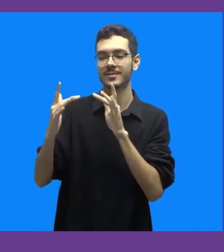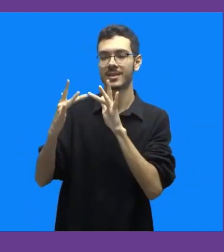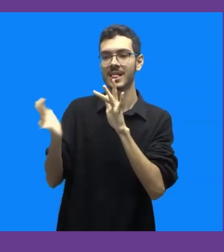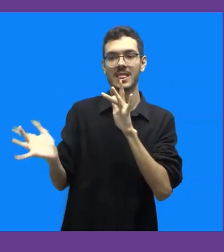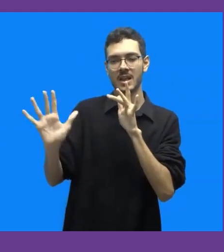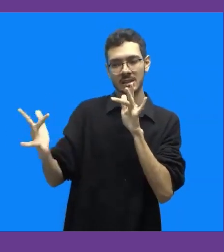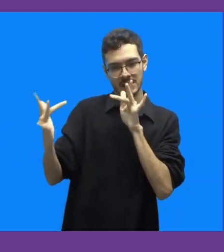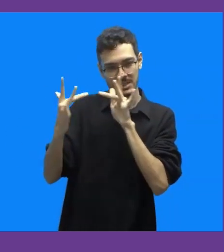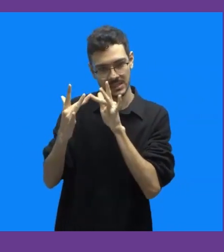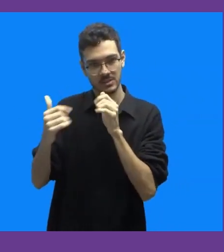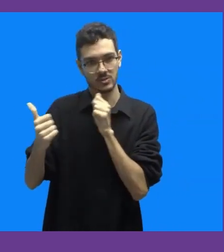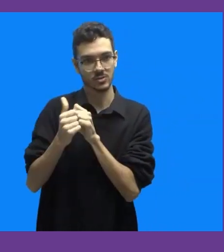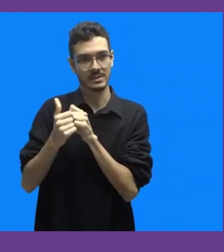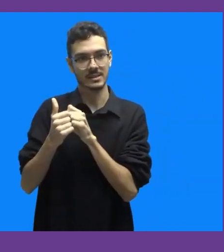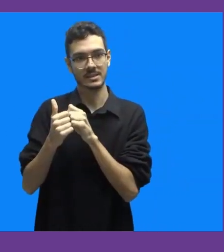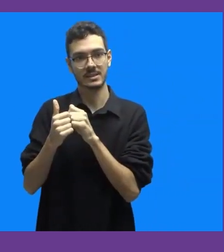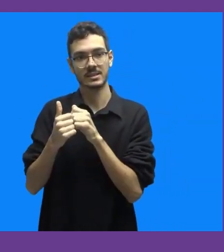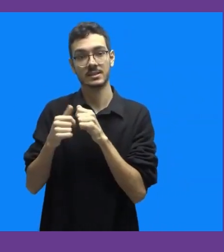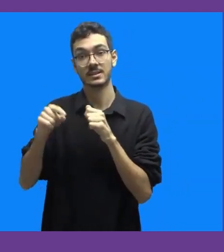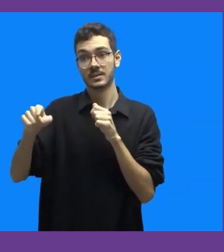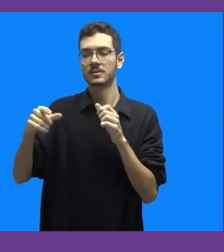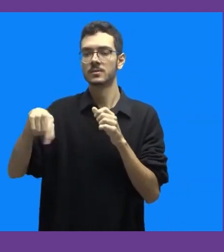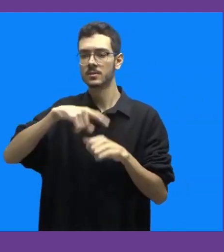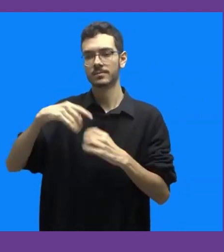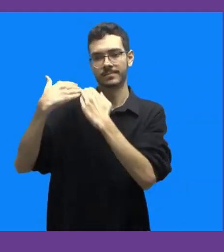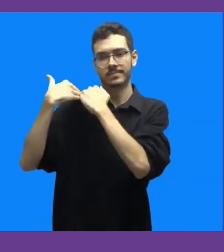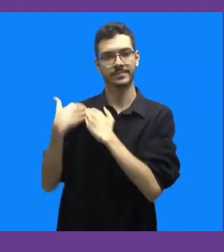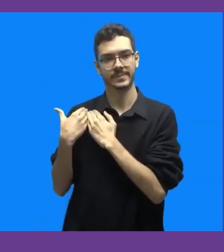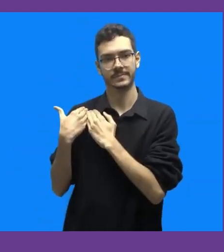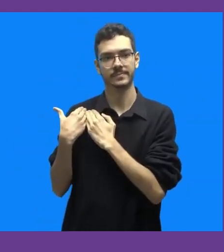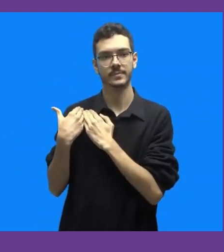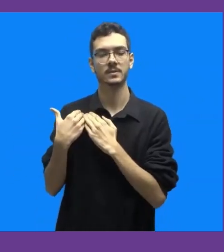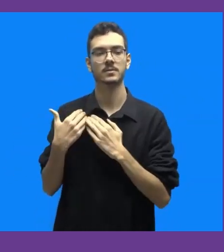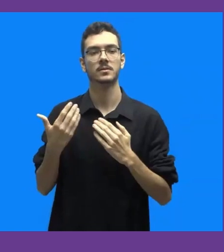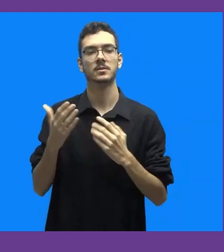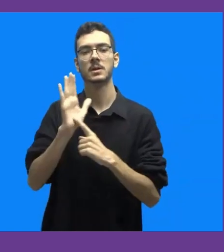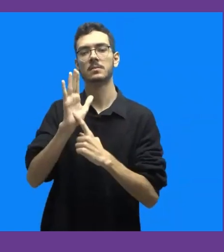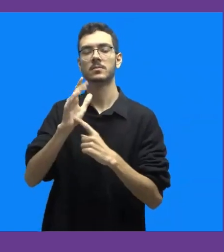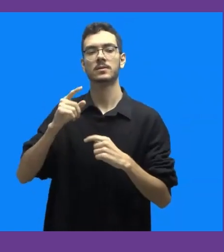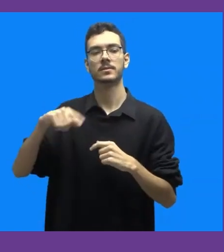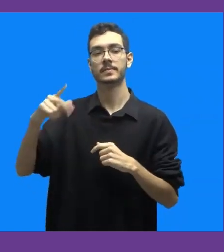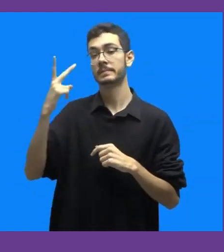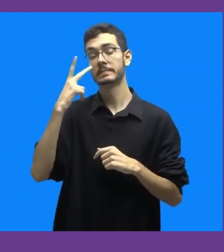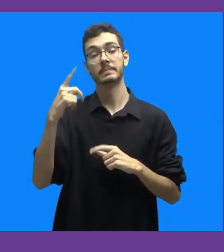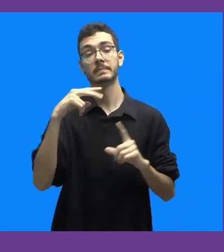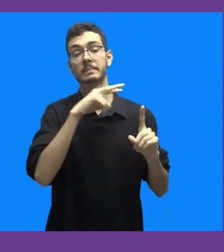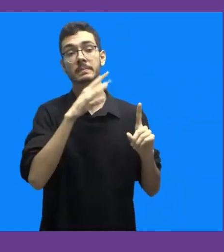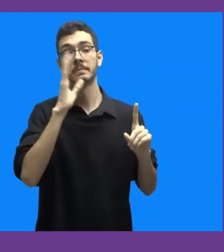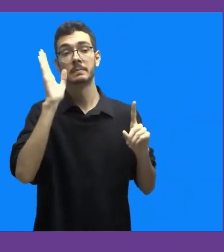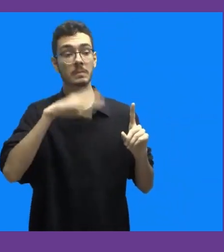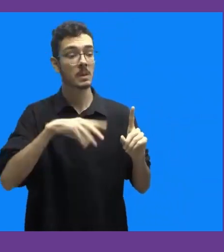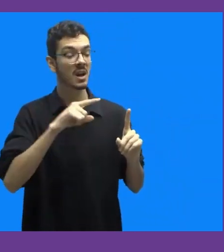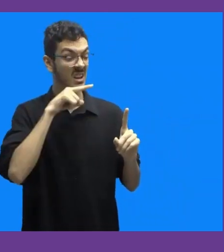to do with me. Because if they don't see it and they don't think it's for them, then they won't have any interest, to be